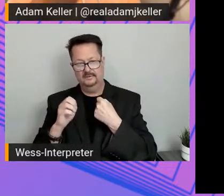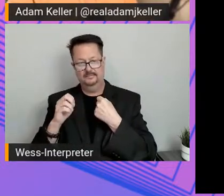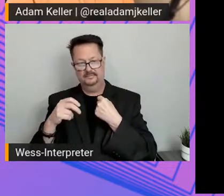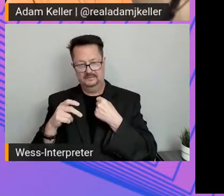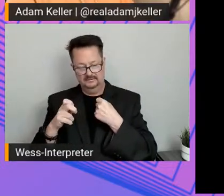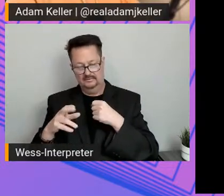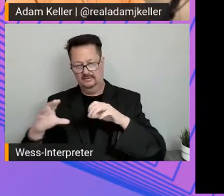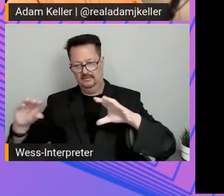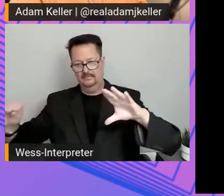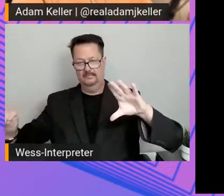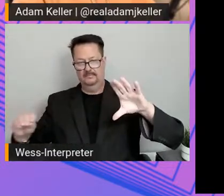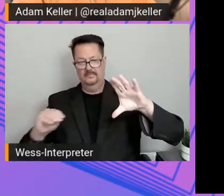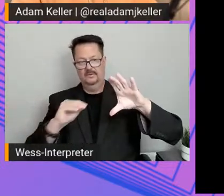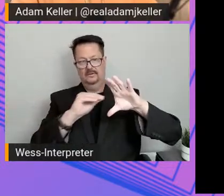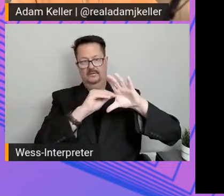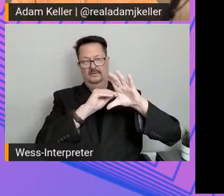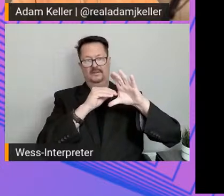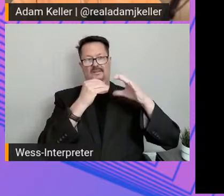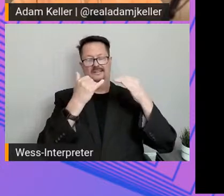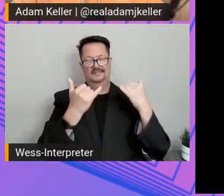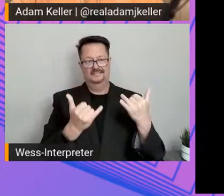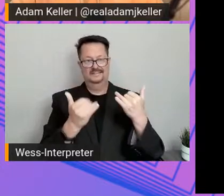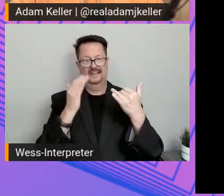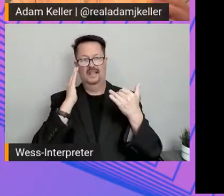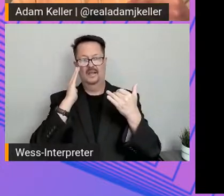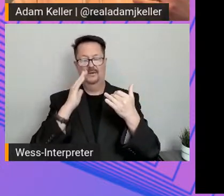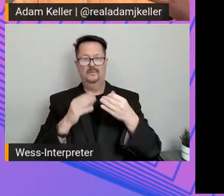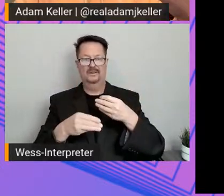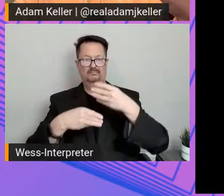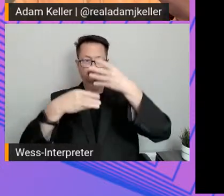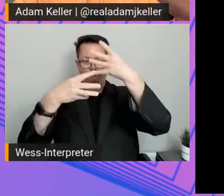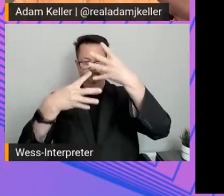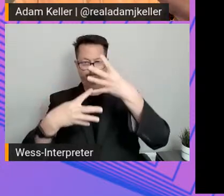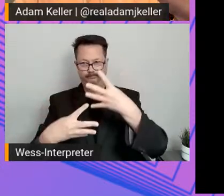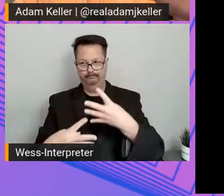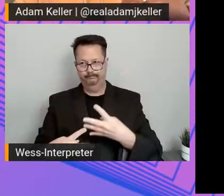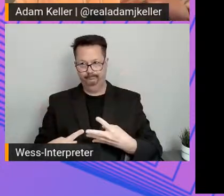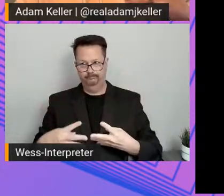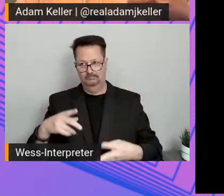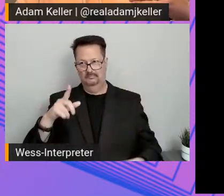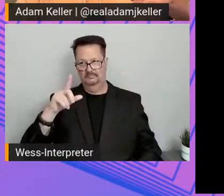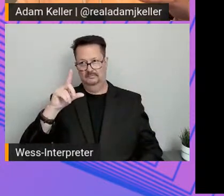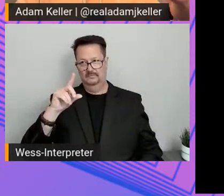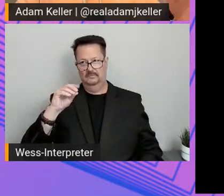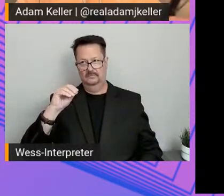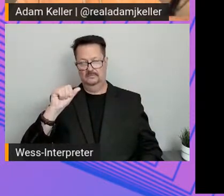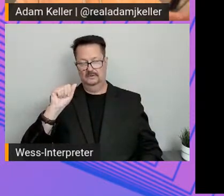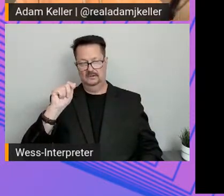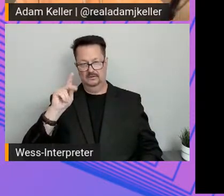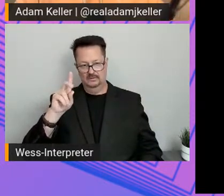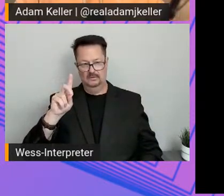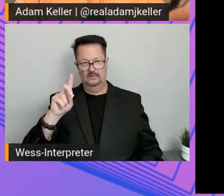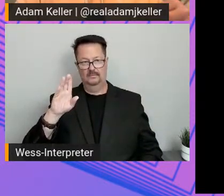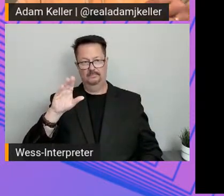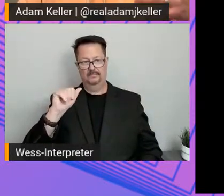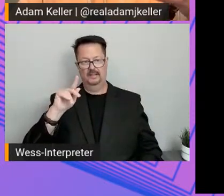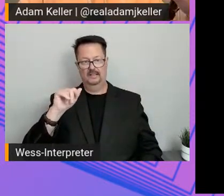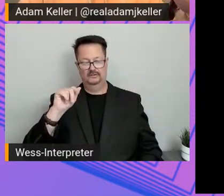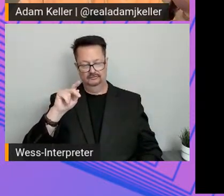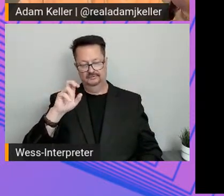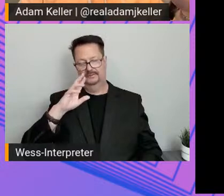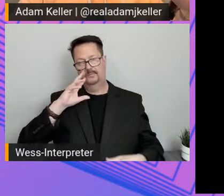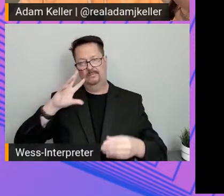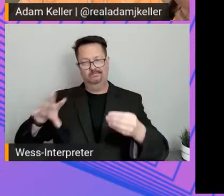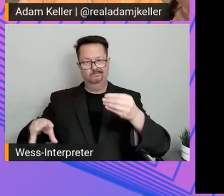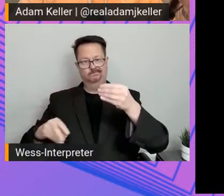and now it's going to deploy my load balancer. It's going to create a service in ECS